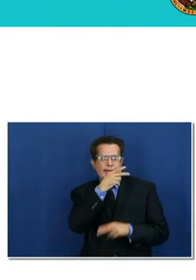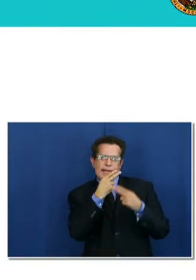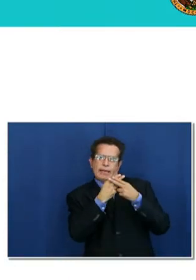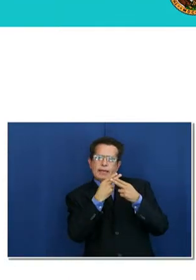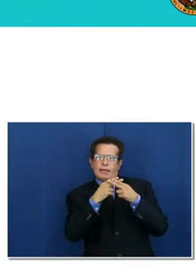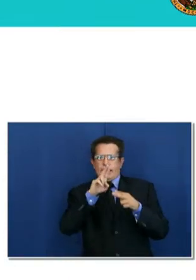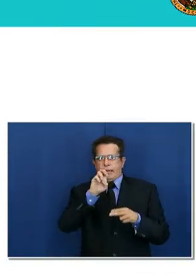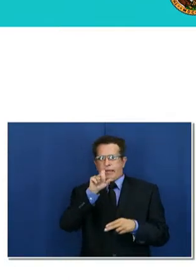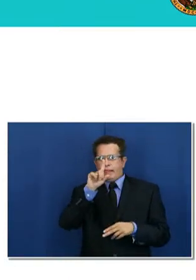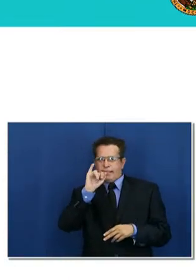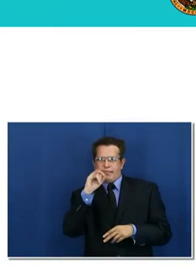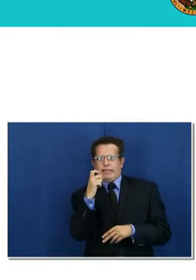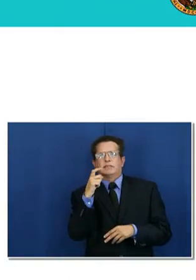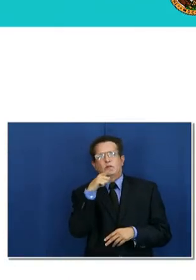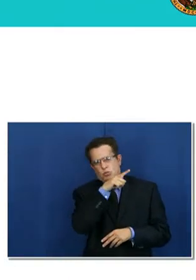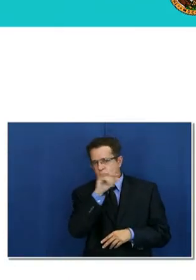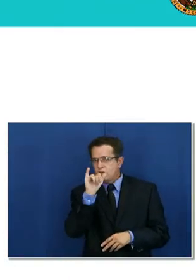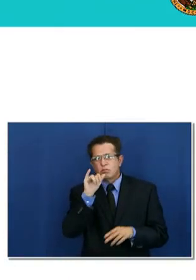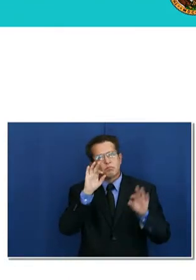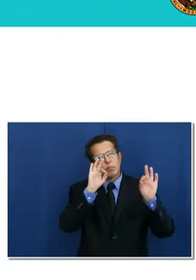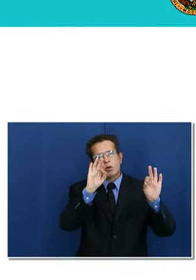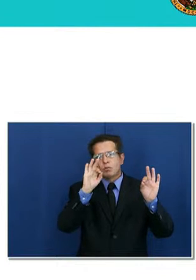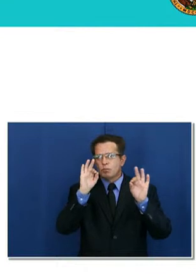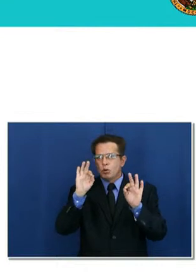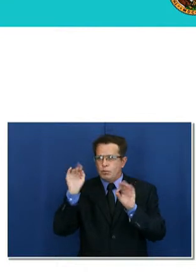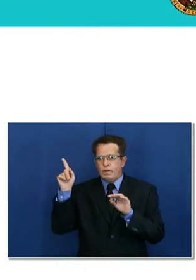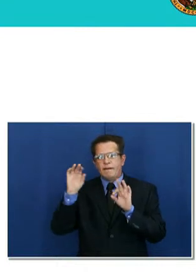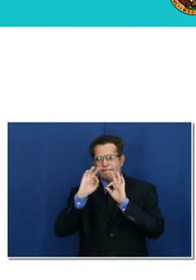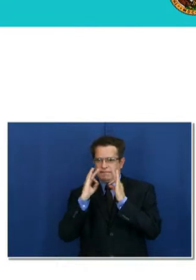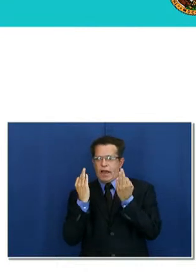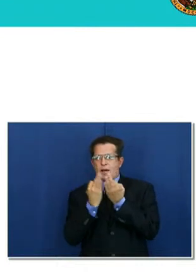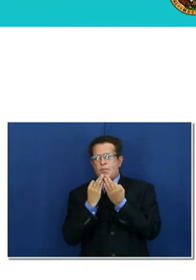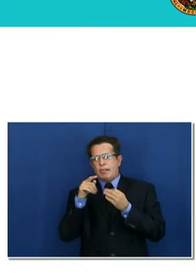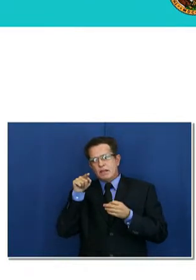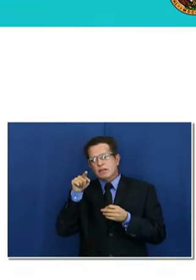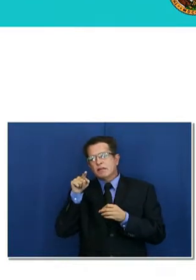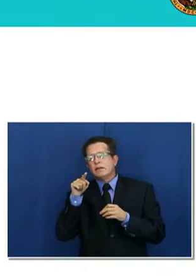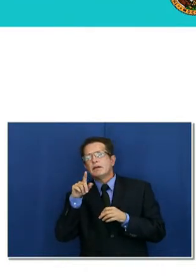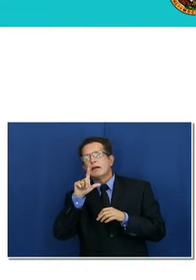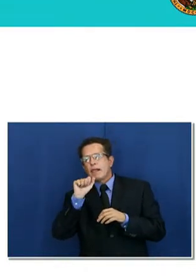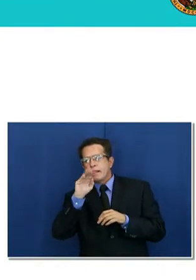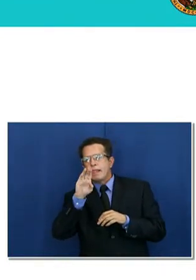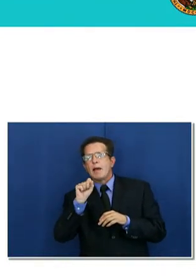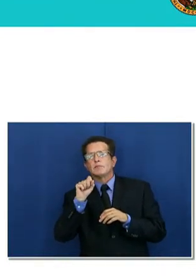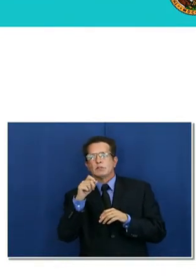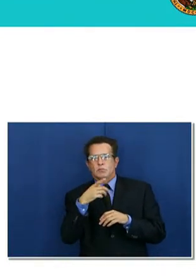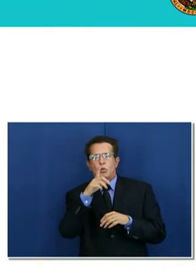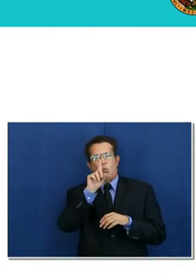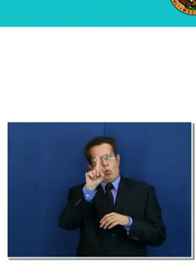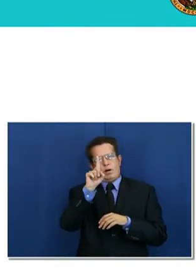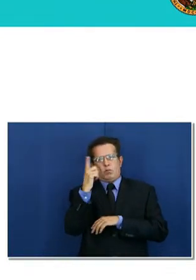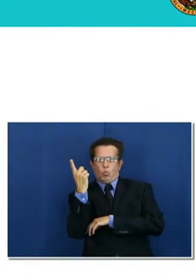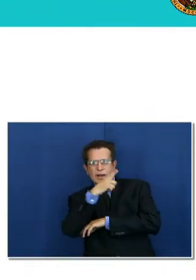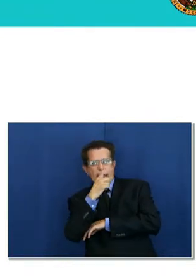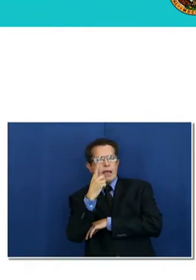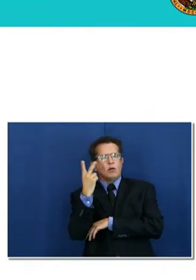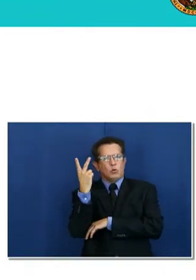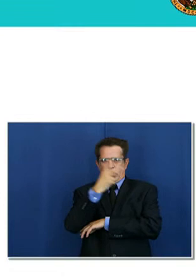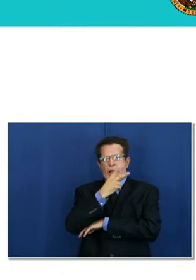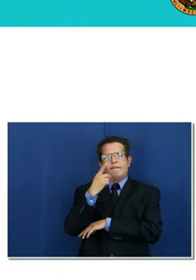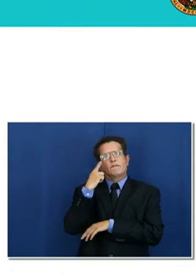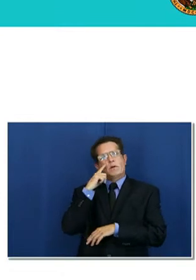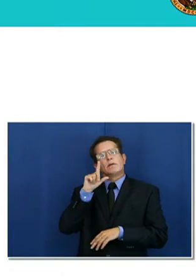partnership, the state's walk-in testing lab, family FQHCs are doing even a little better, between 1 and 1.5 days, and commercial